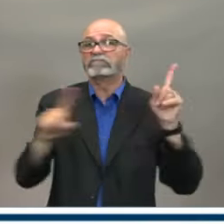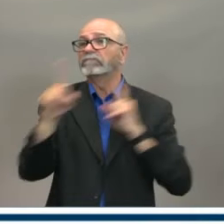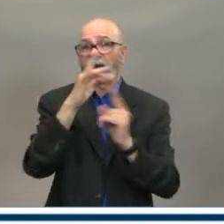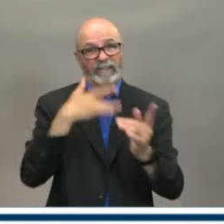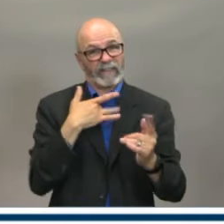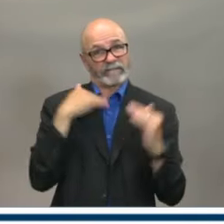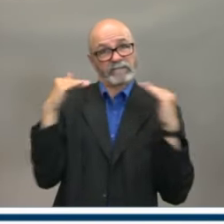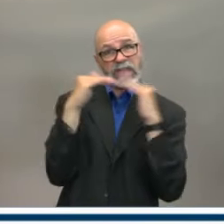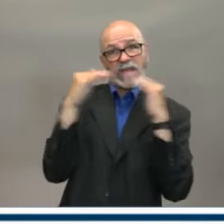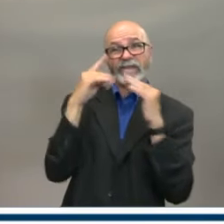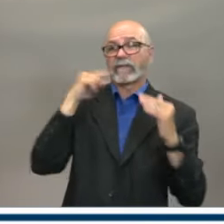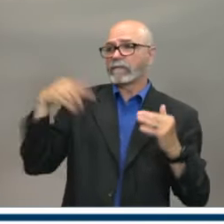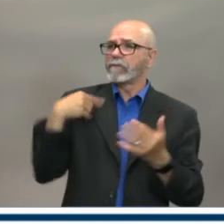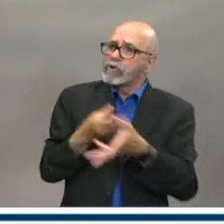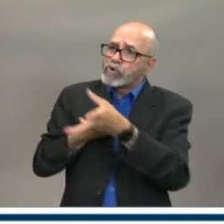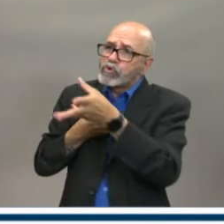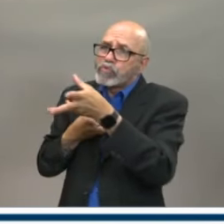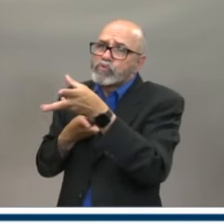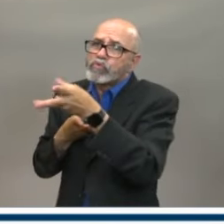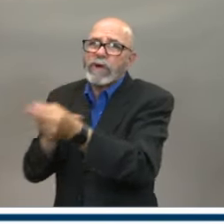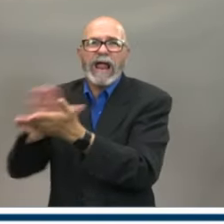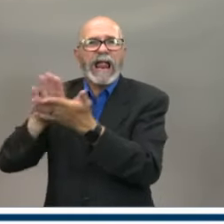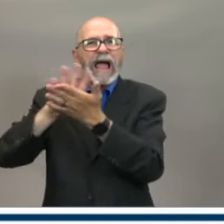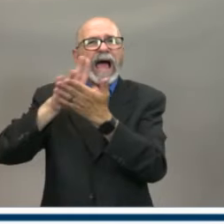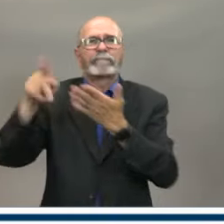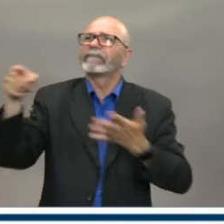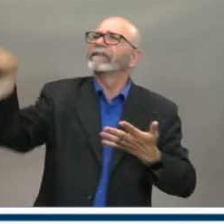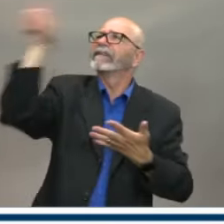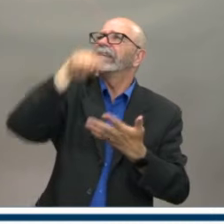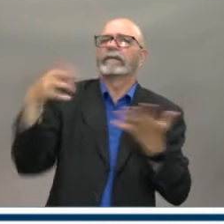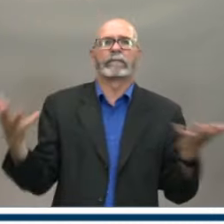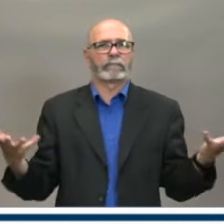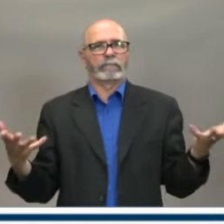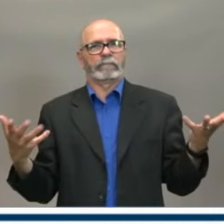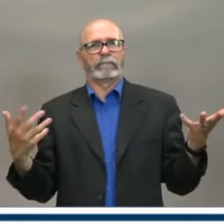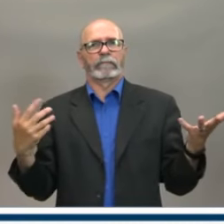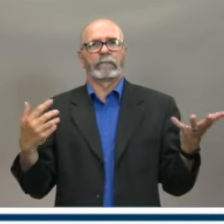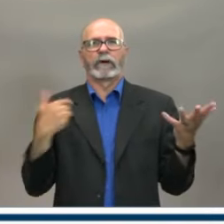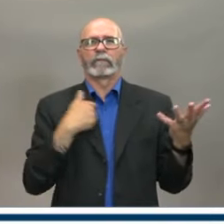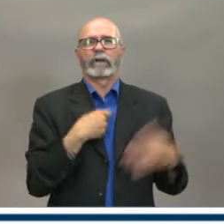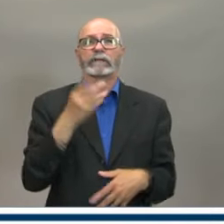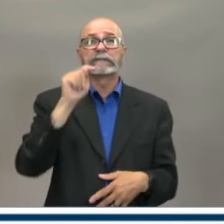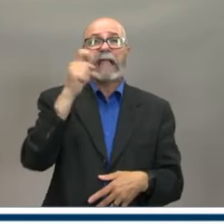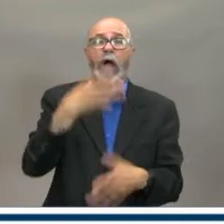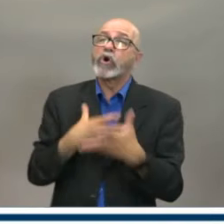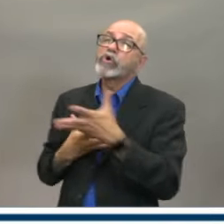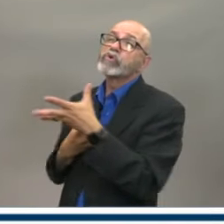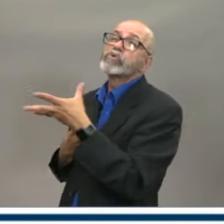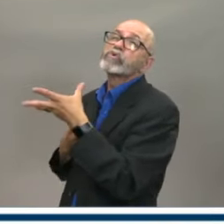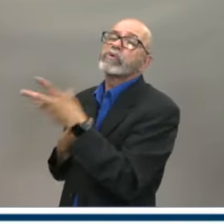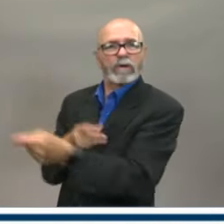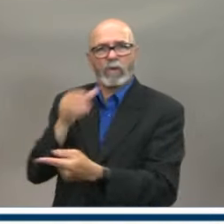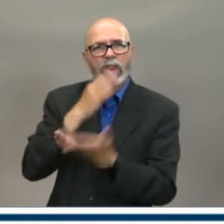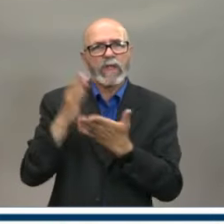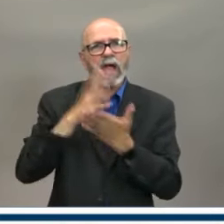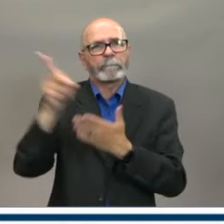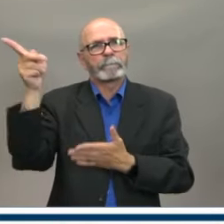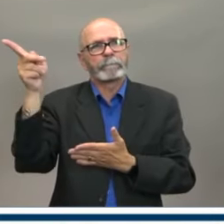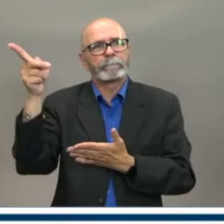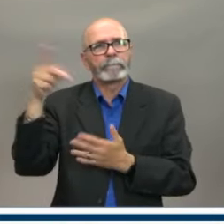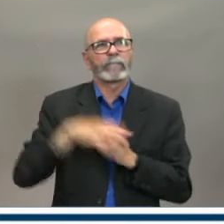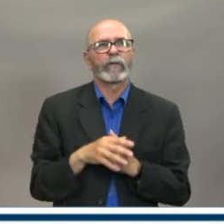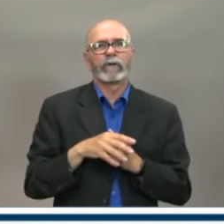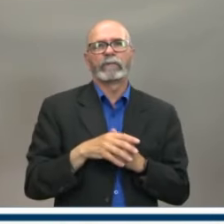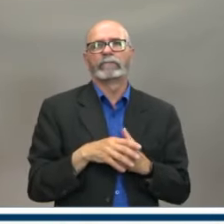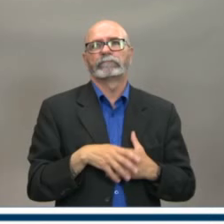Pulp's cleanup? So actually, if you go back to when Northern Pulp was closed, we actually as a province are liable for the